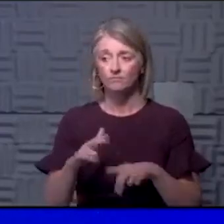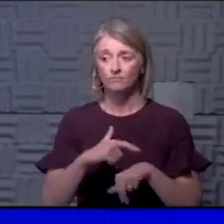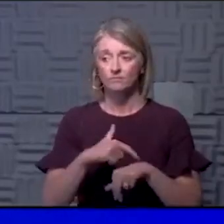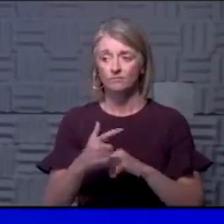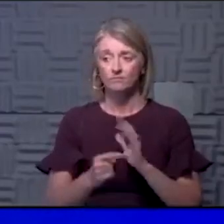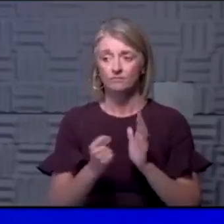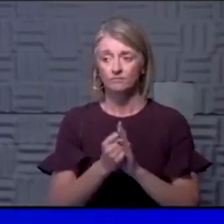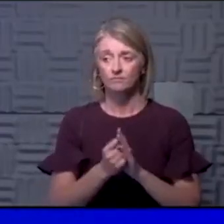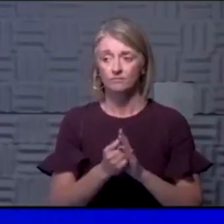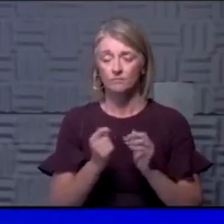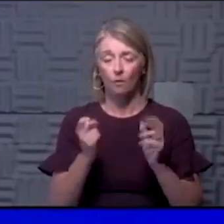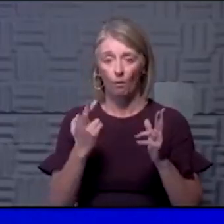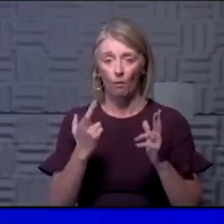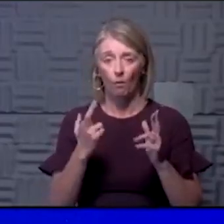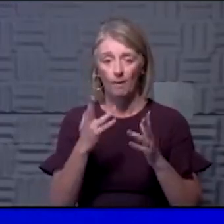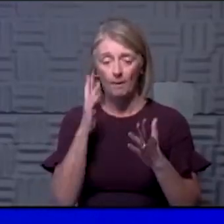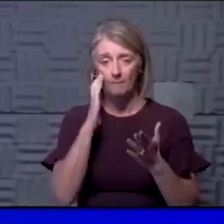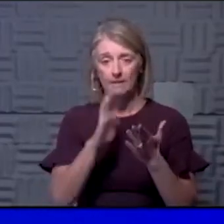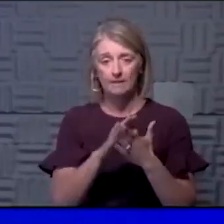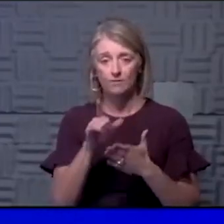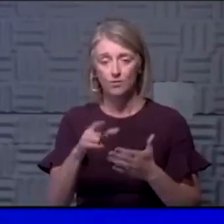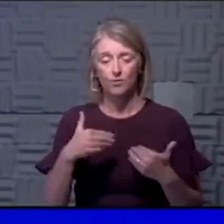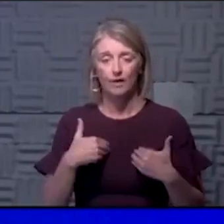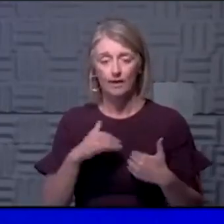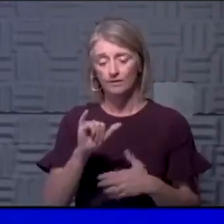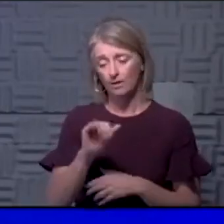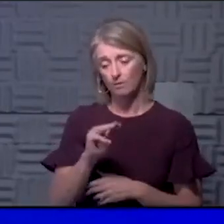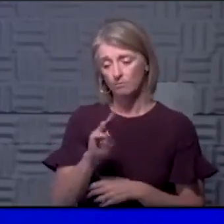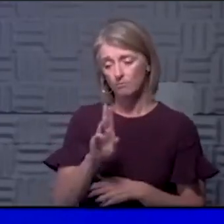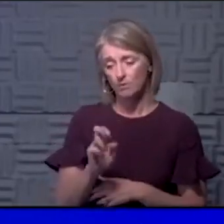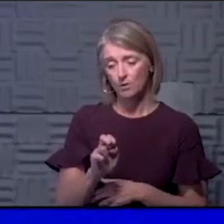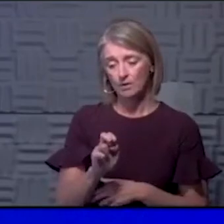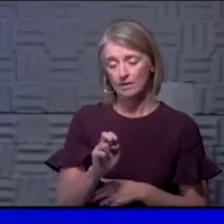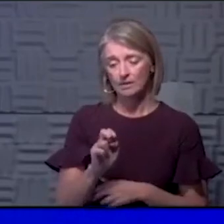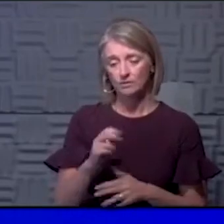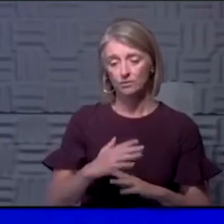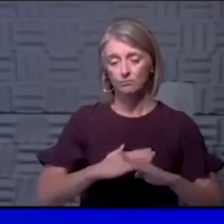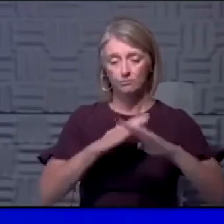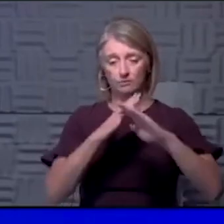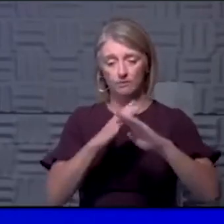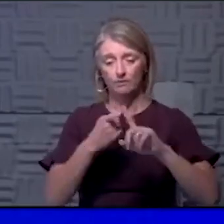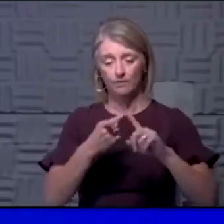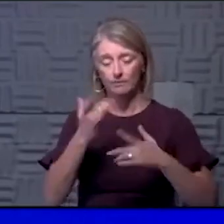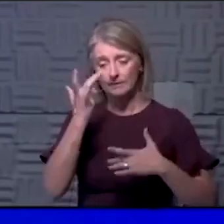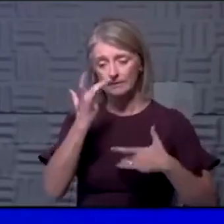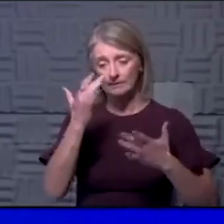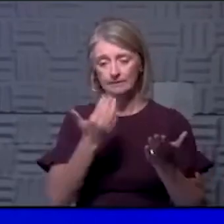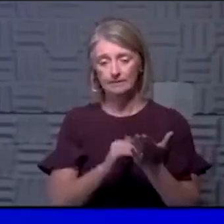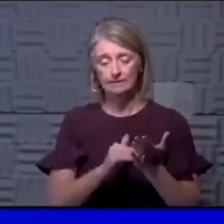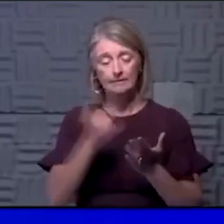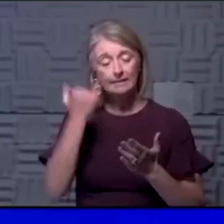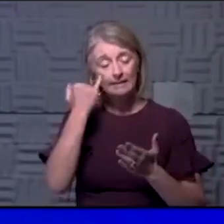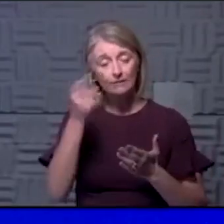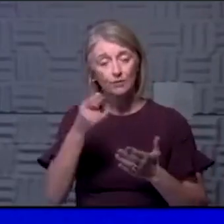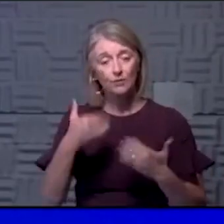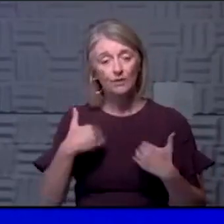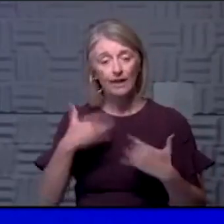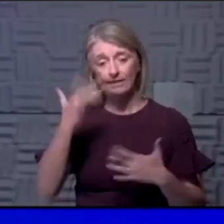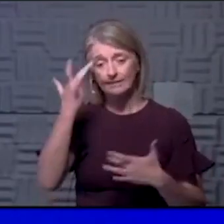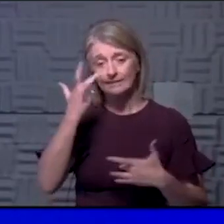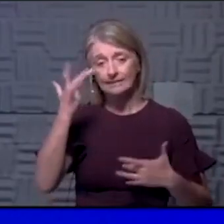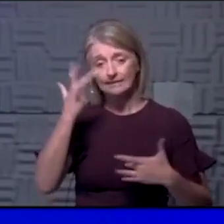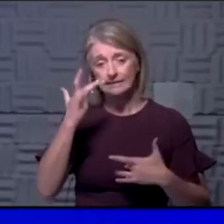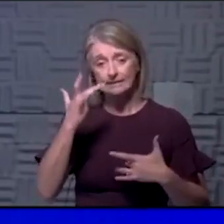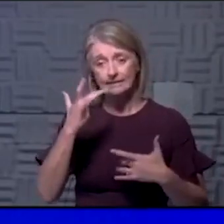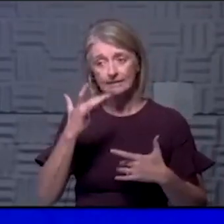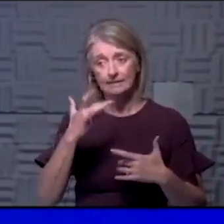we would certainly hope and believe that you have immunity to protect you from this illness again. And if you have disease and